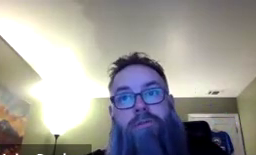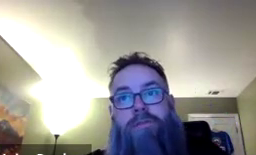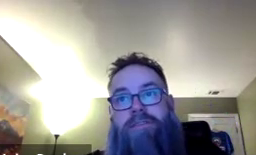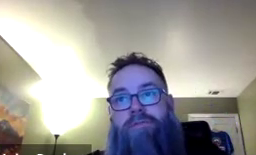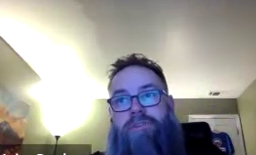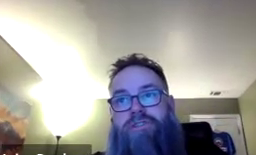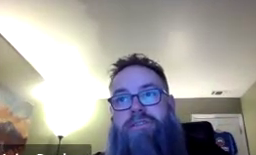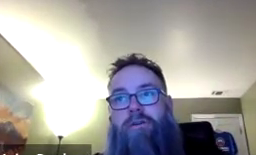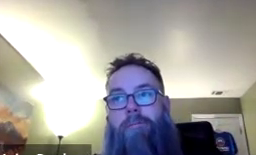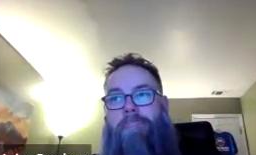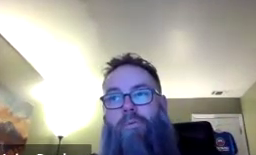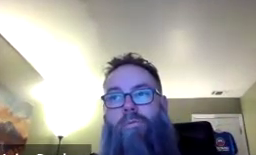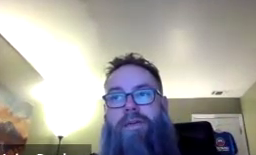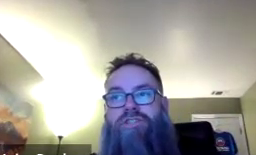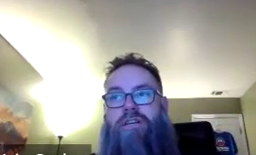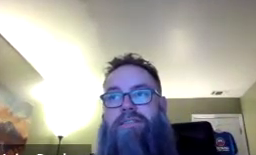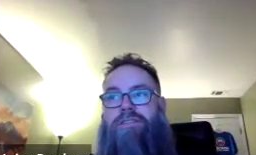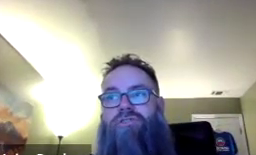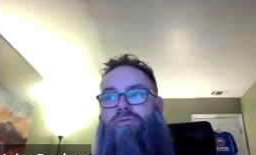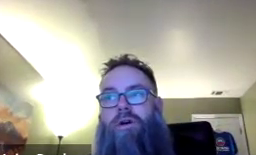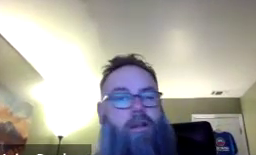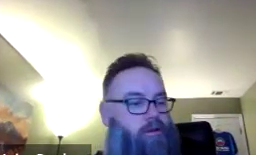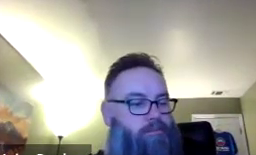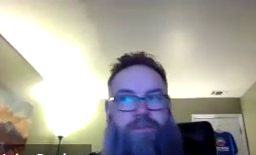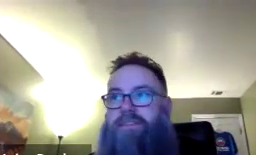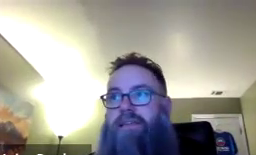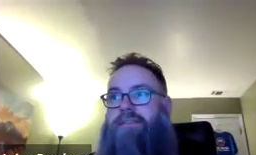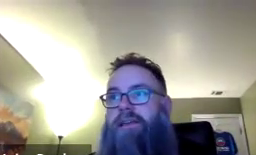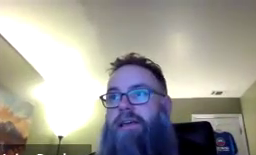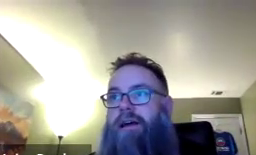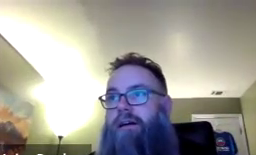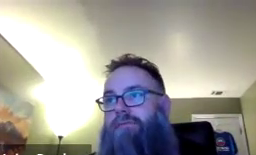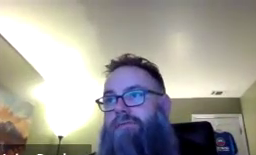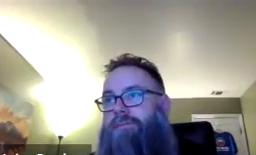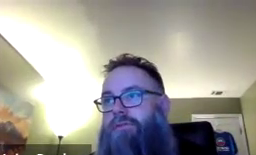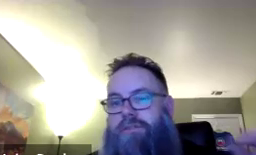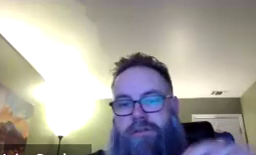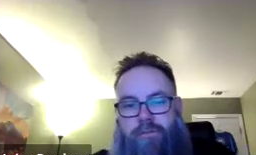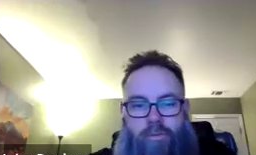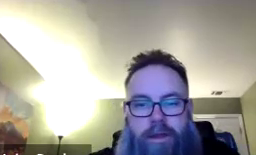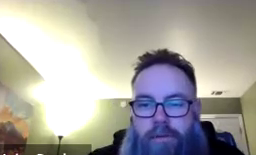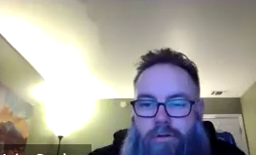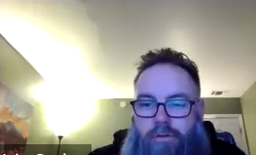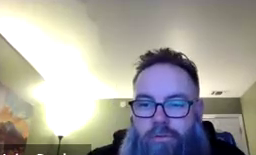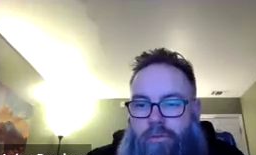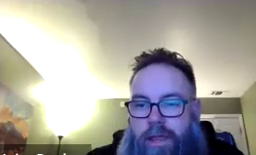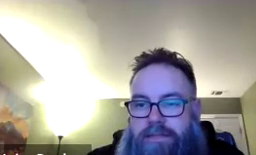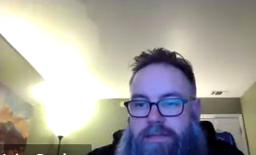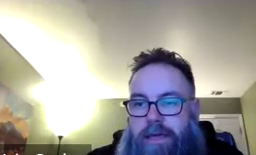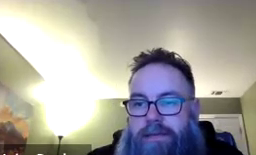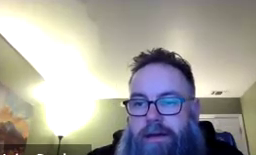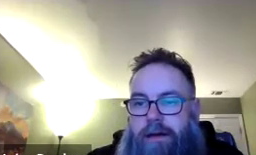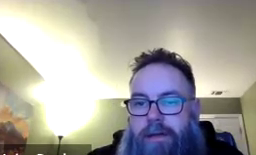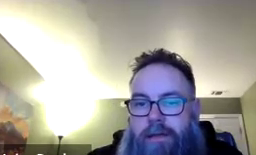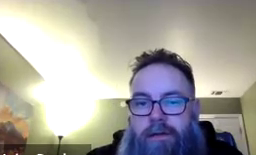to hold harmless provisions will be adjusted to 100% of the posted rate model